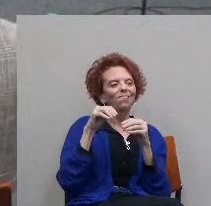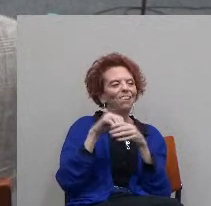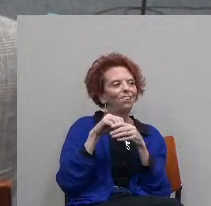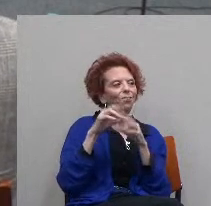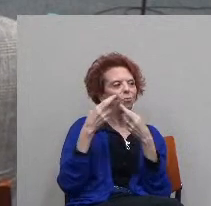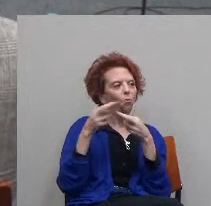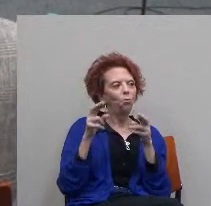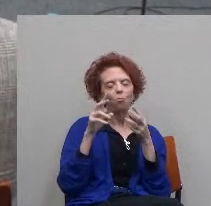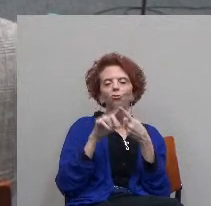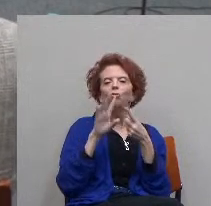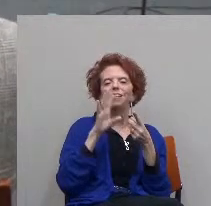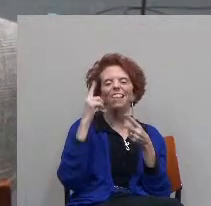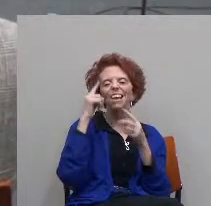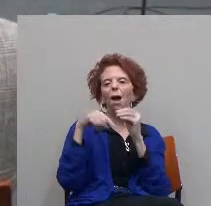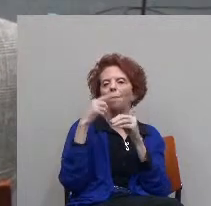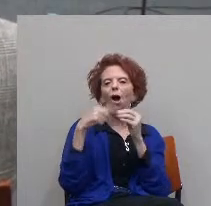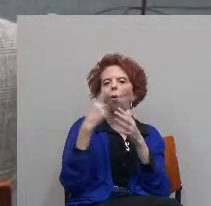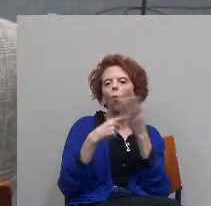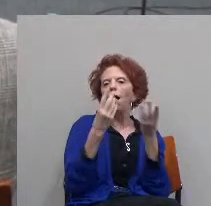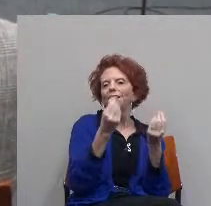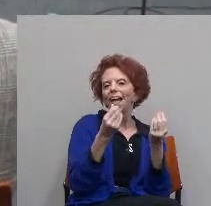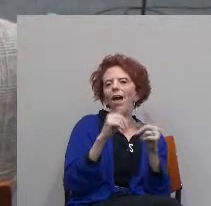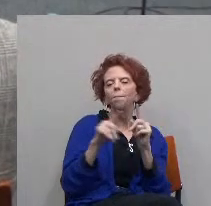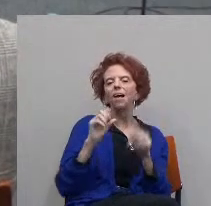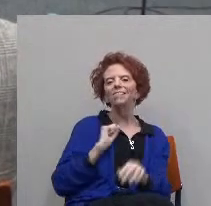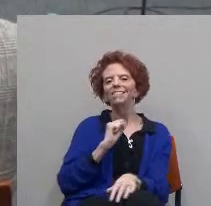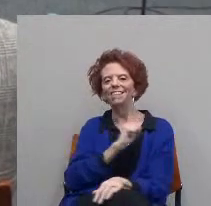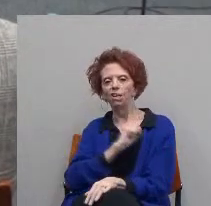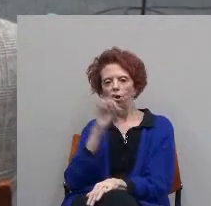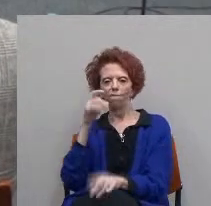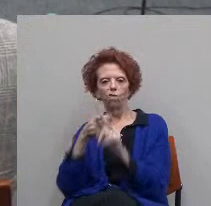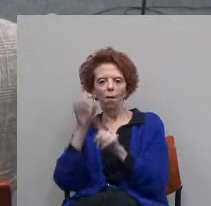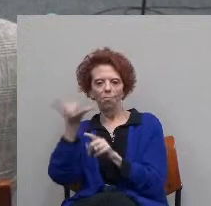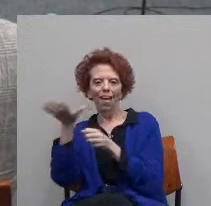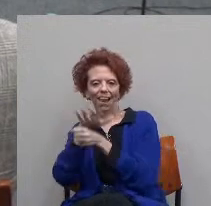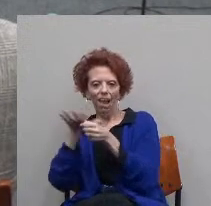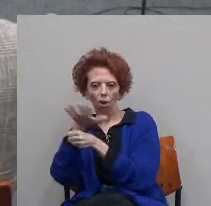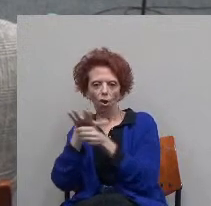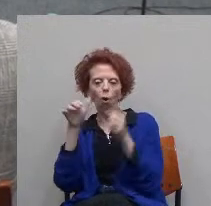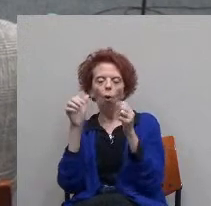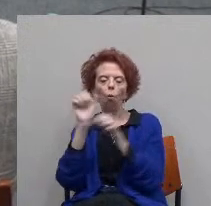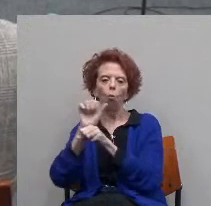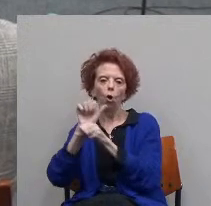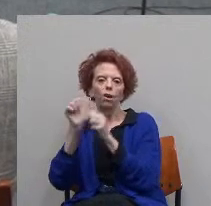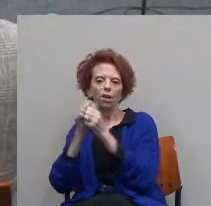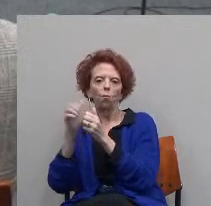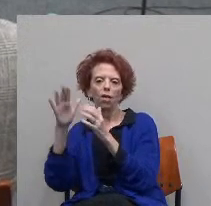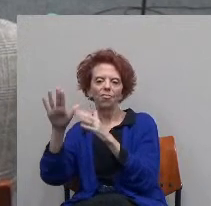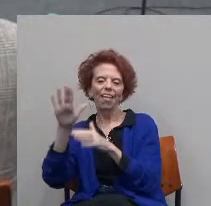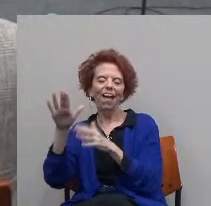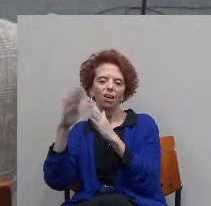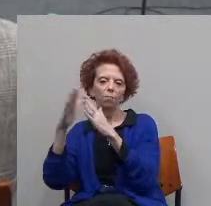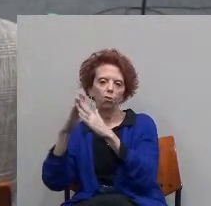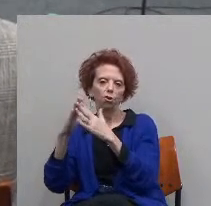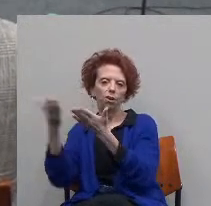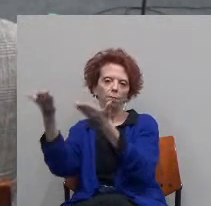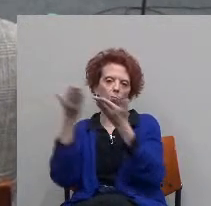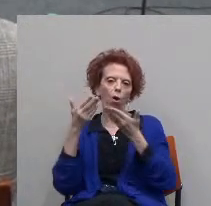the overall process. The senator from that particular area, working with his local community, brought this to